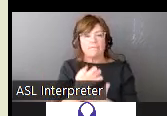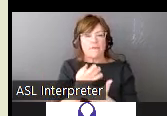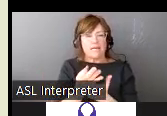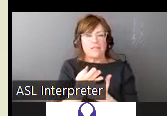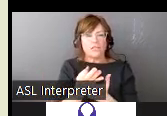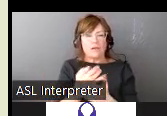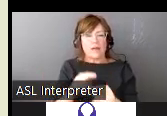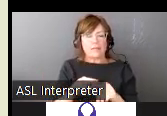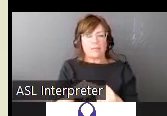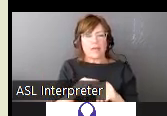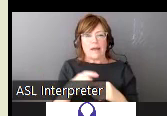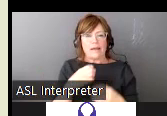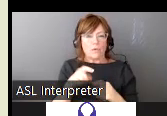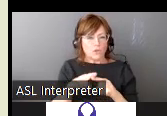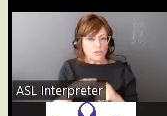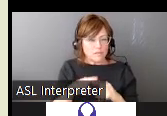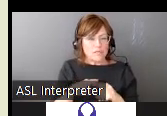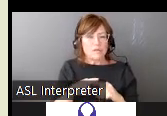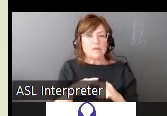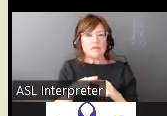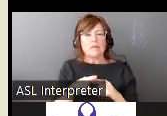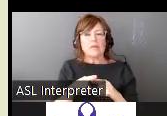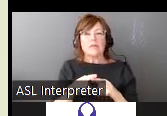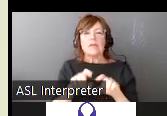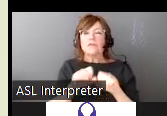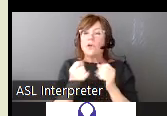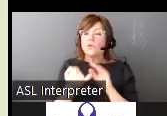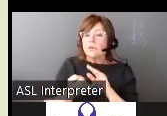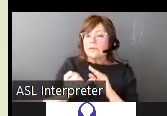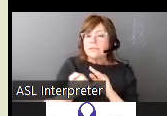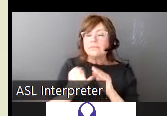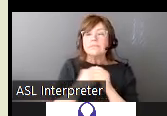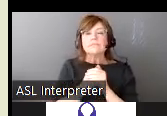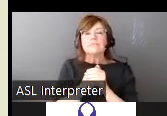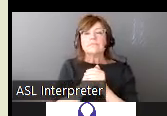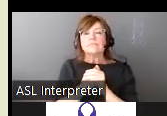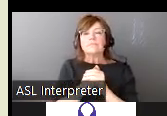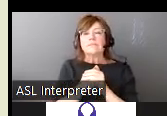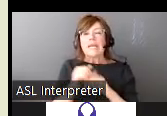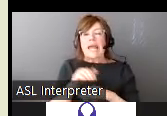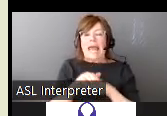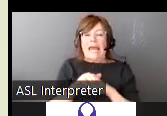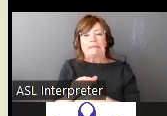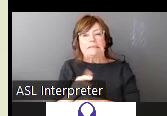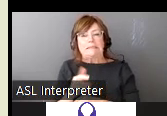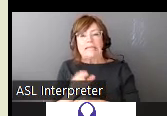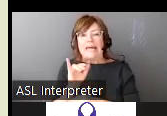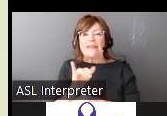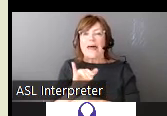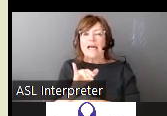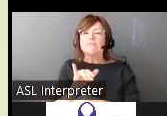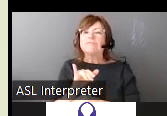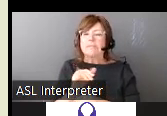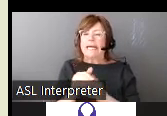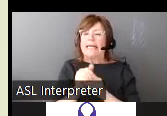others, emotional dependence, social isolation, and lack of English as the most frequent risk factors that lead to